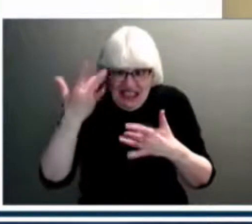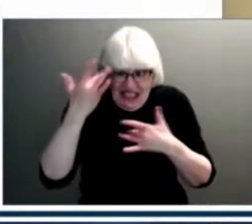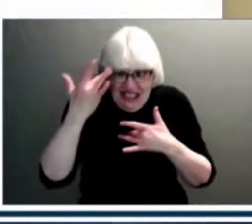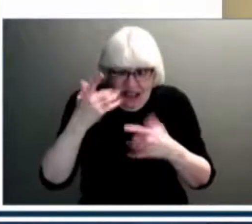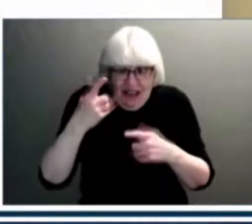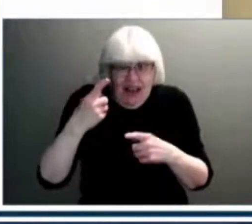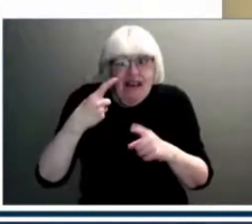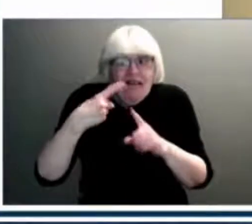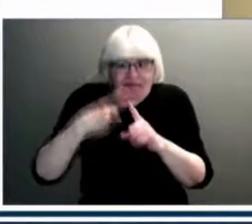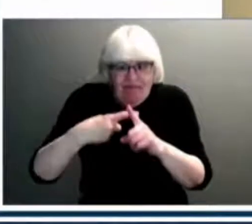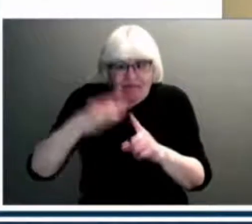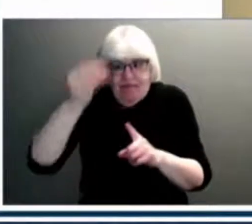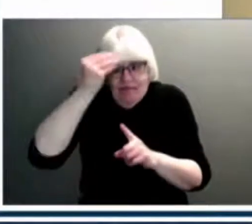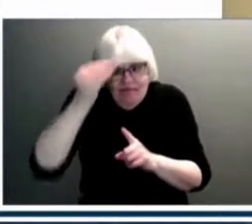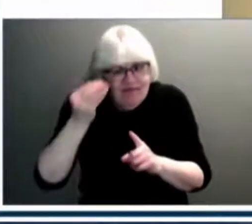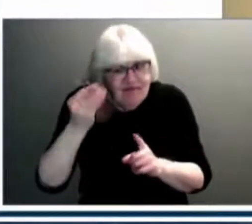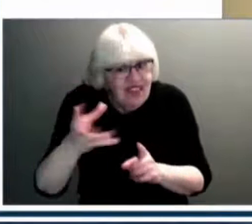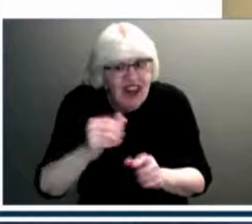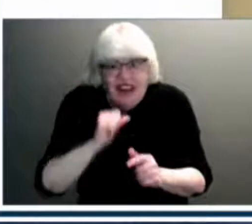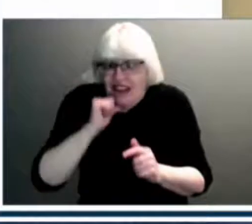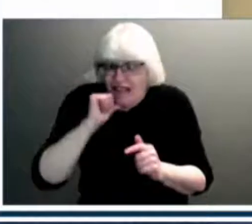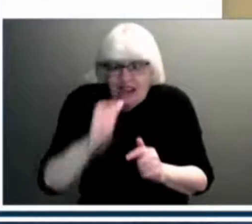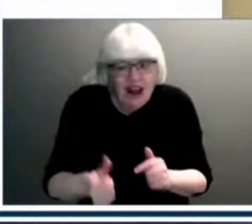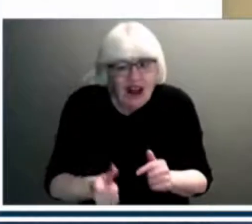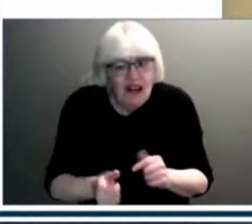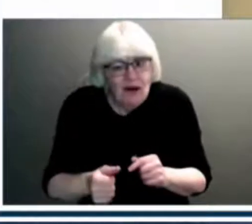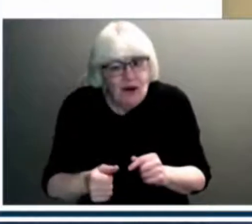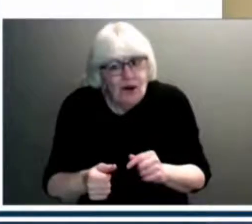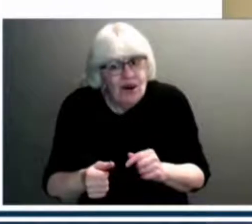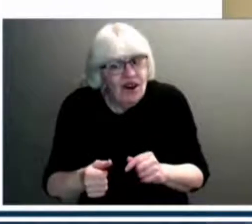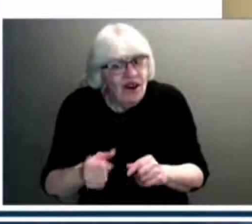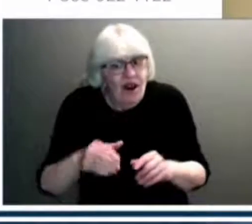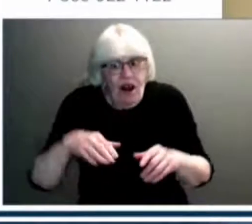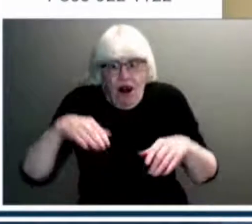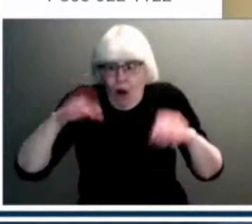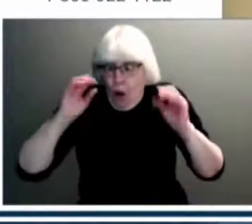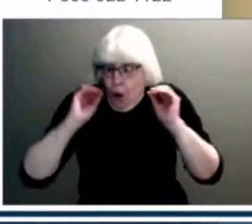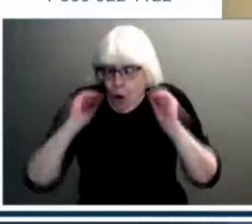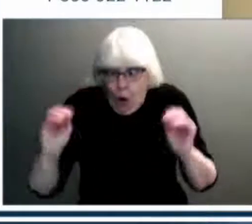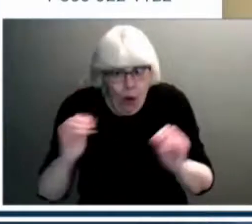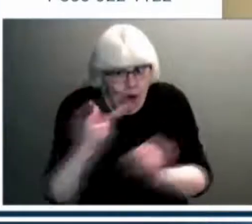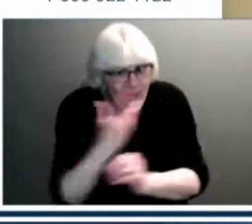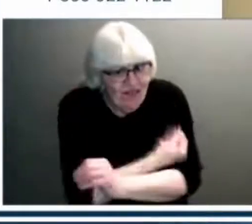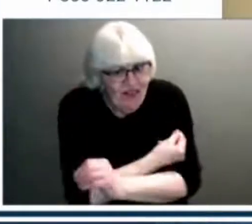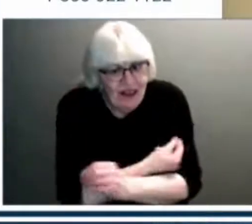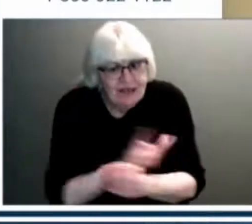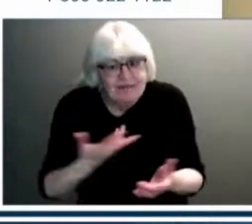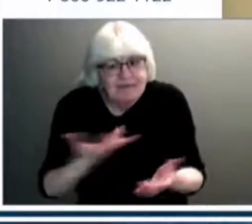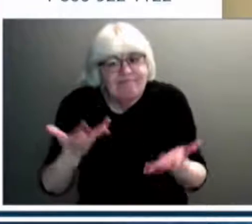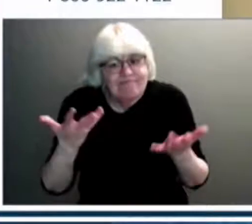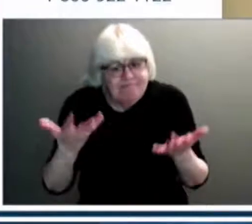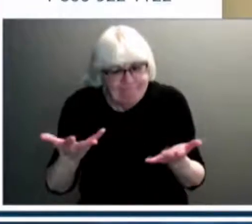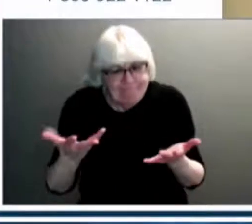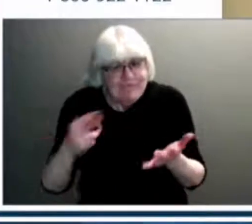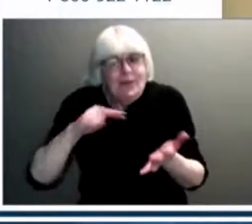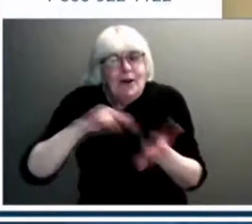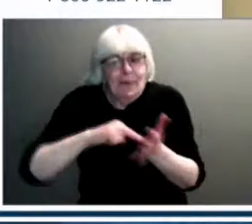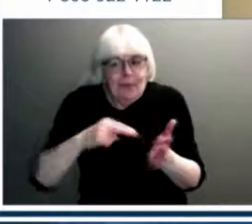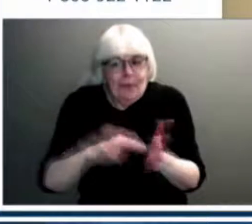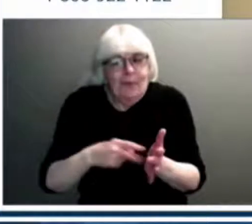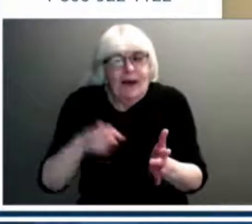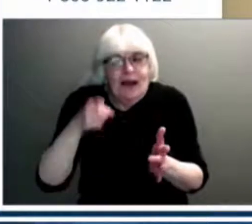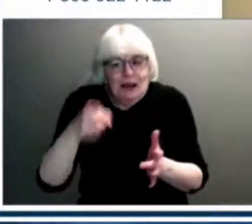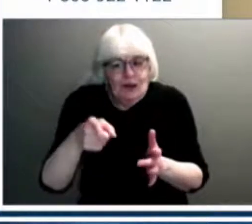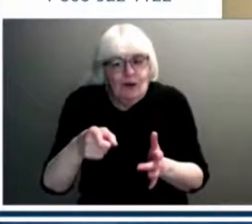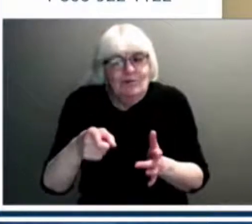you're not vaccinated, any of these, if you're not doing them, you are contributing to Omicron spreading at a faster rate.